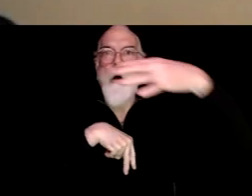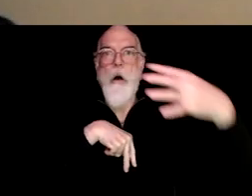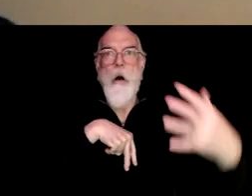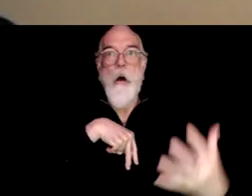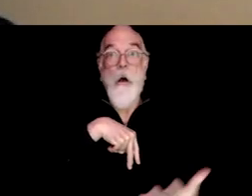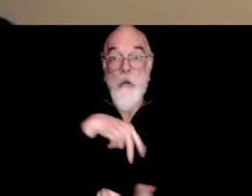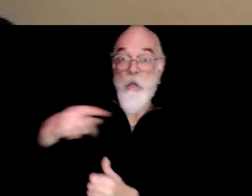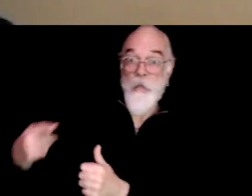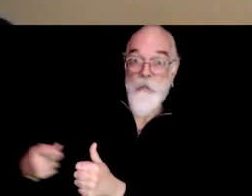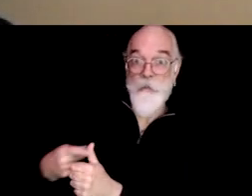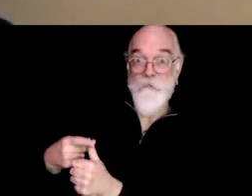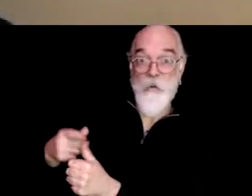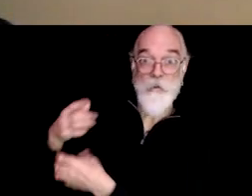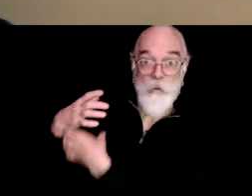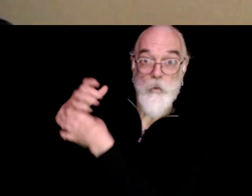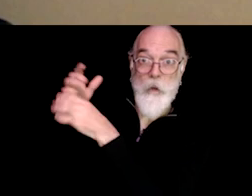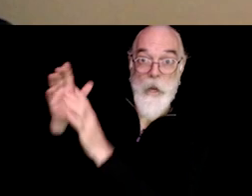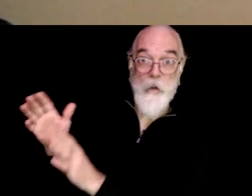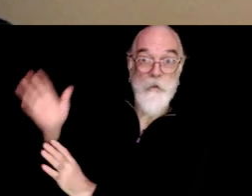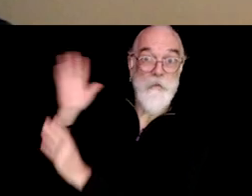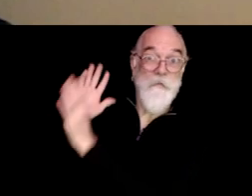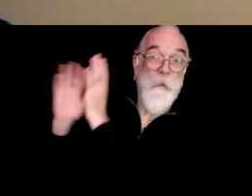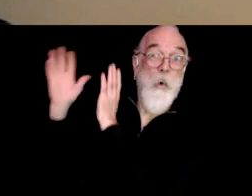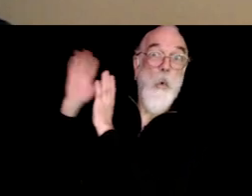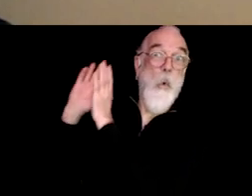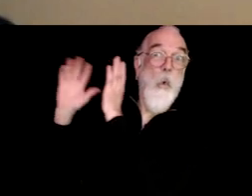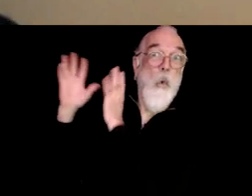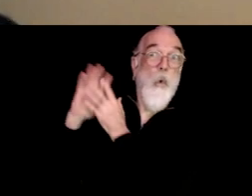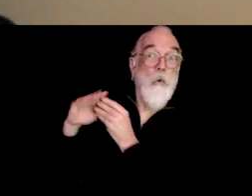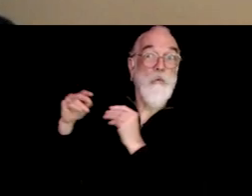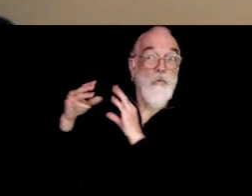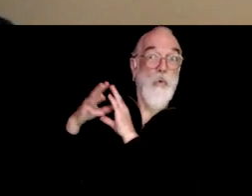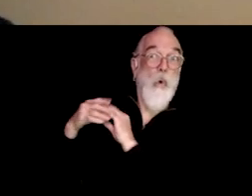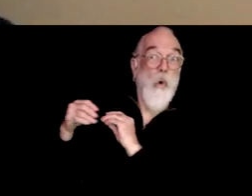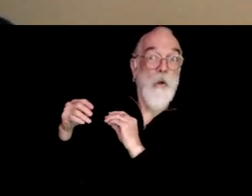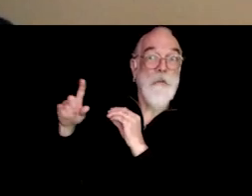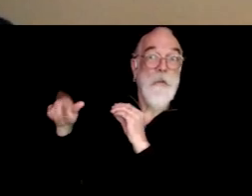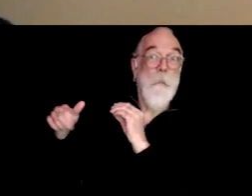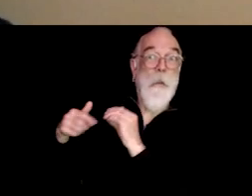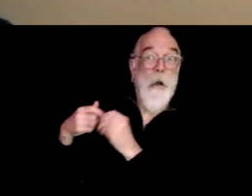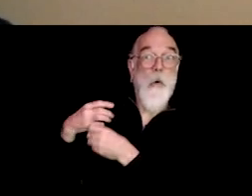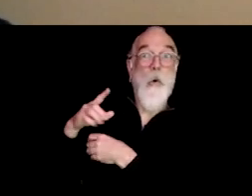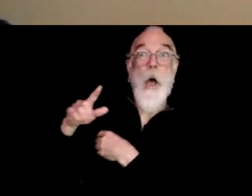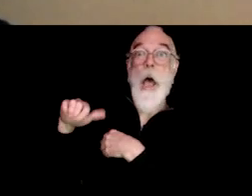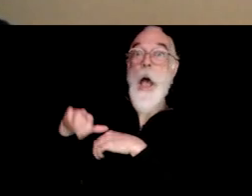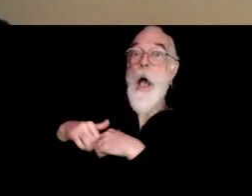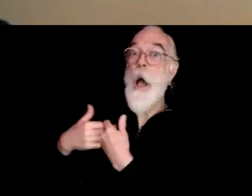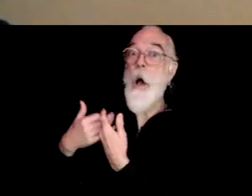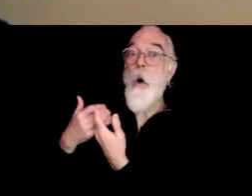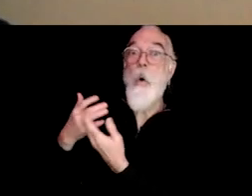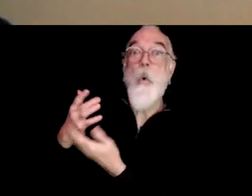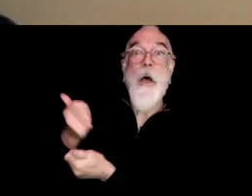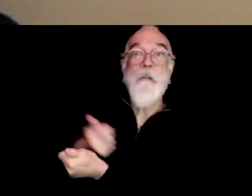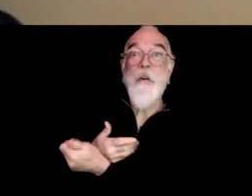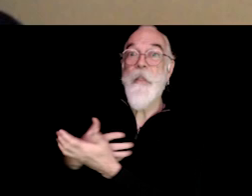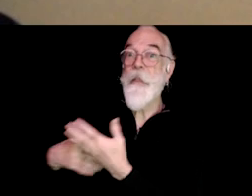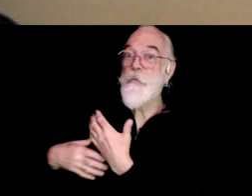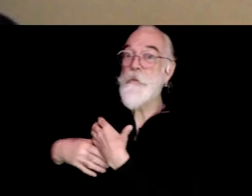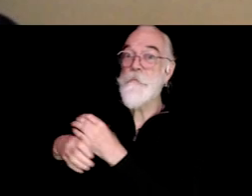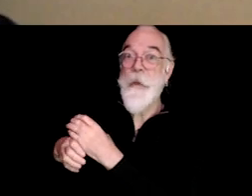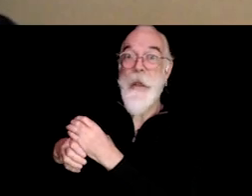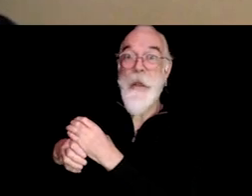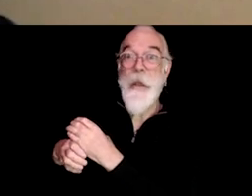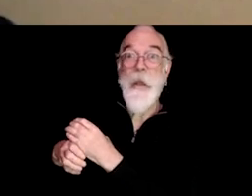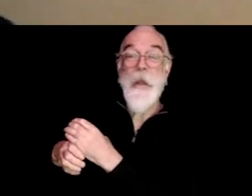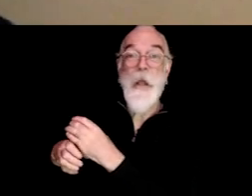Even the first creators from mythic creation and the world's early inhabitants,